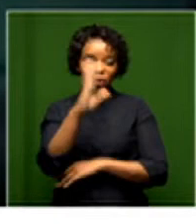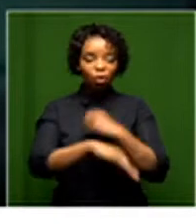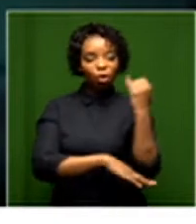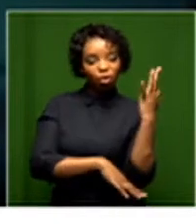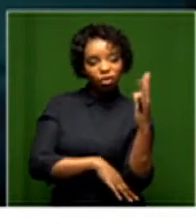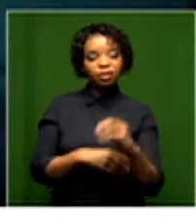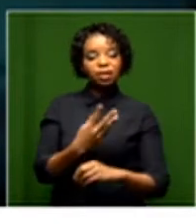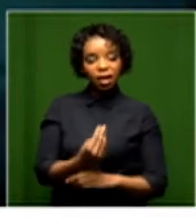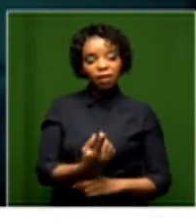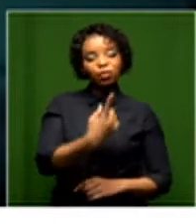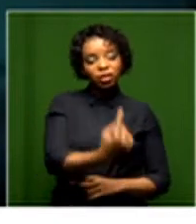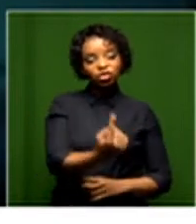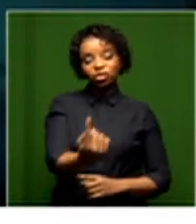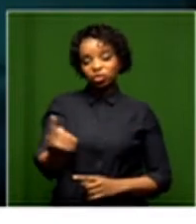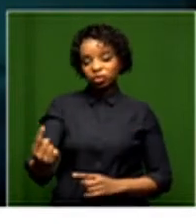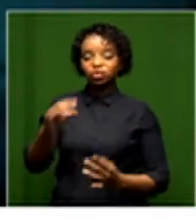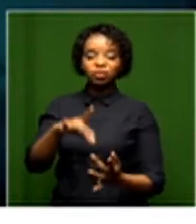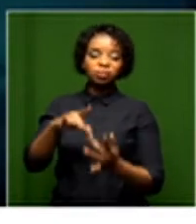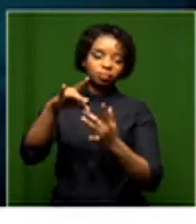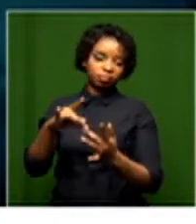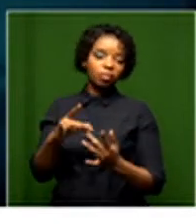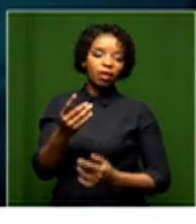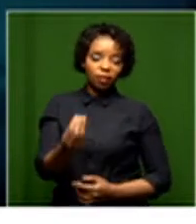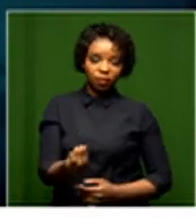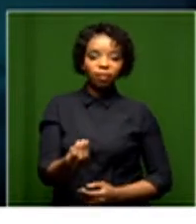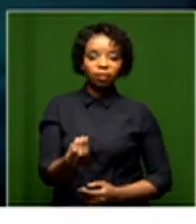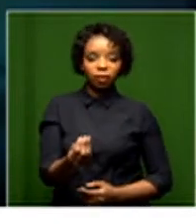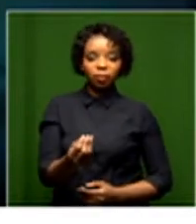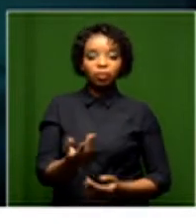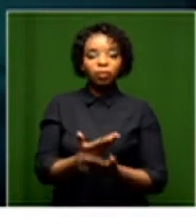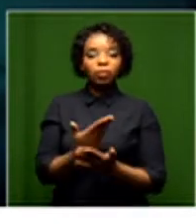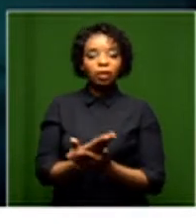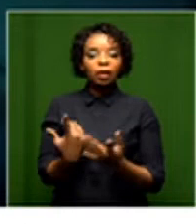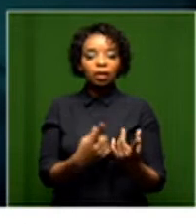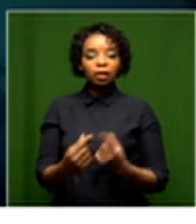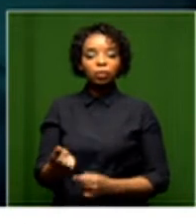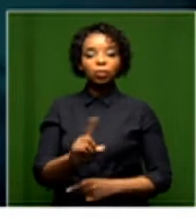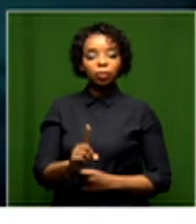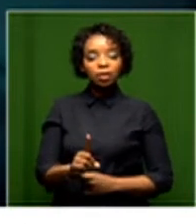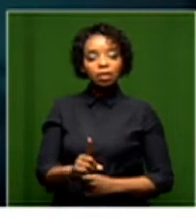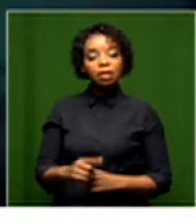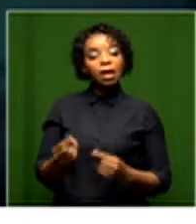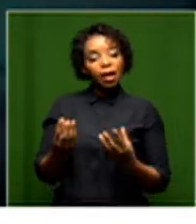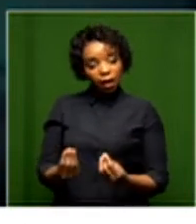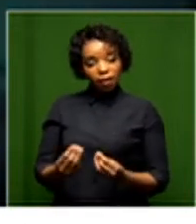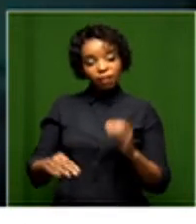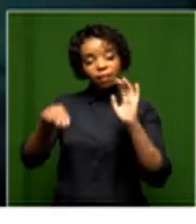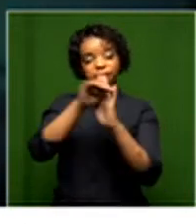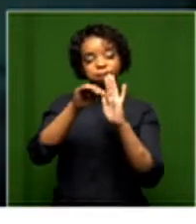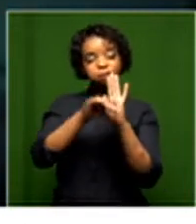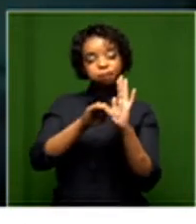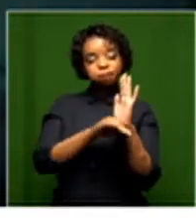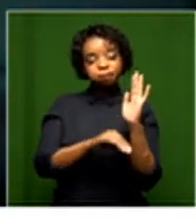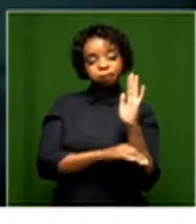own unique botanical features and that. So one could almost create yourself a bucket list and make it an effort